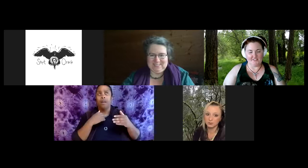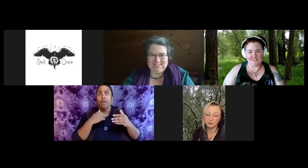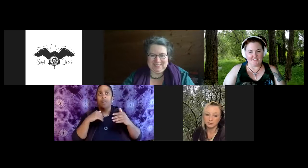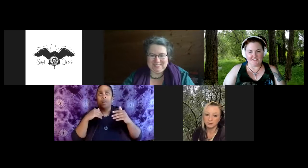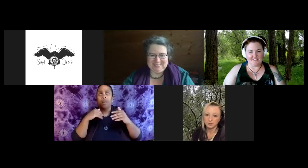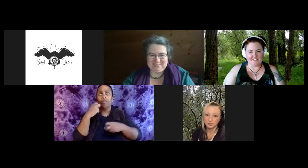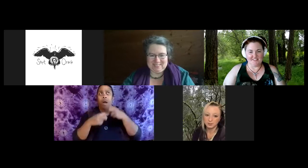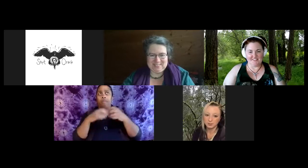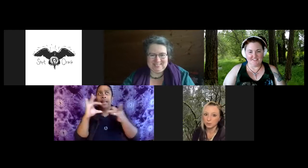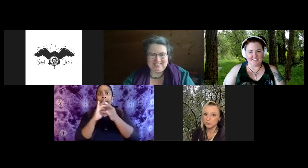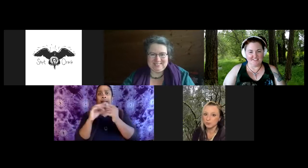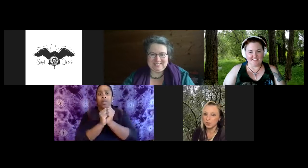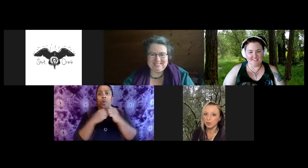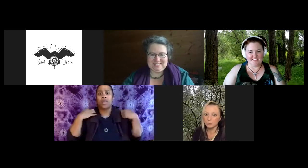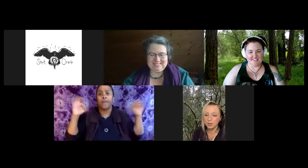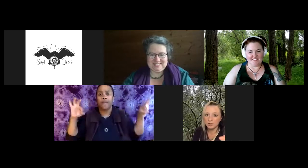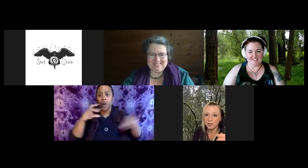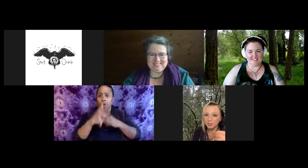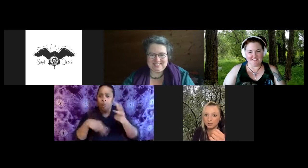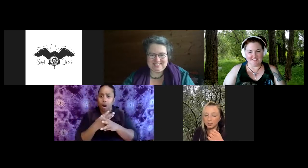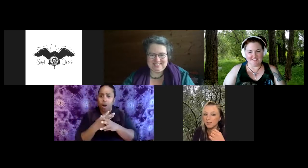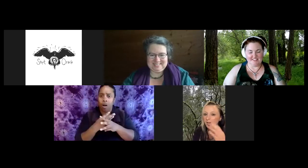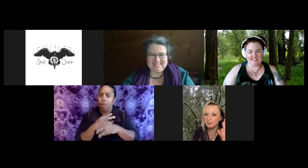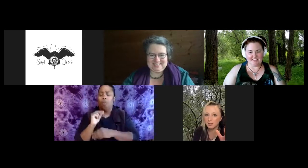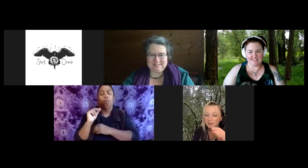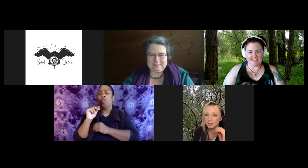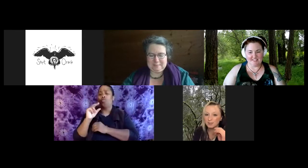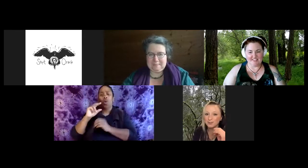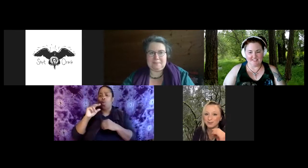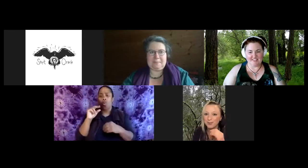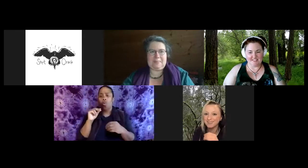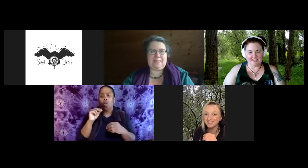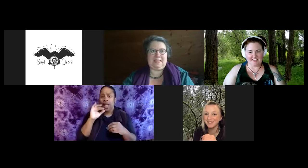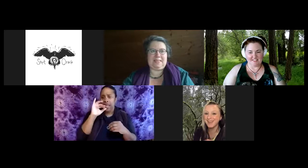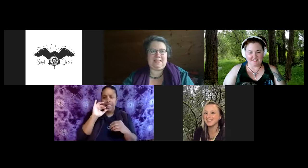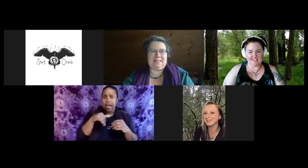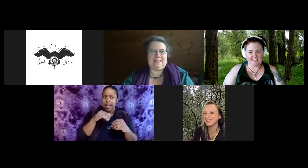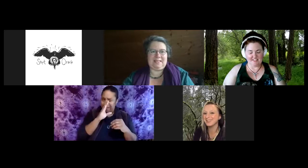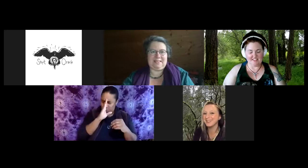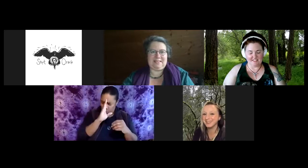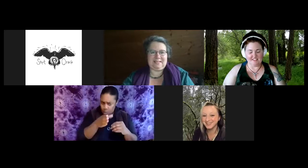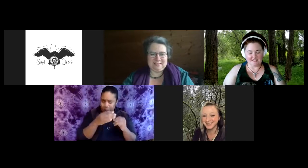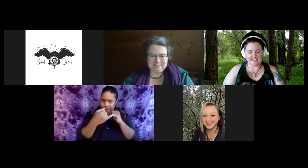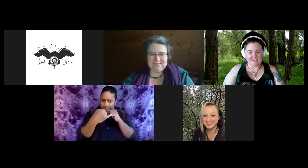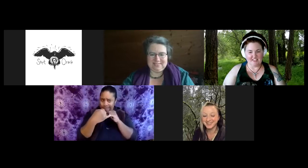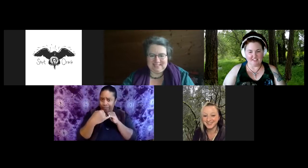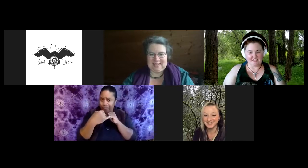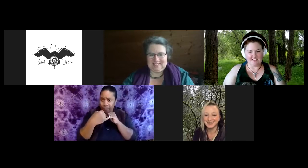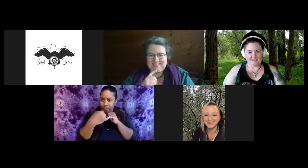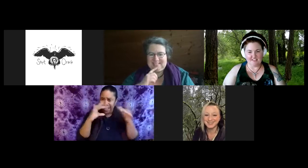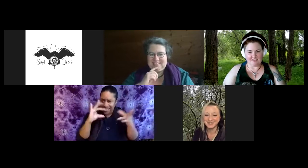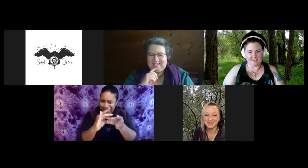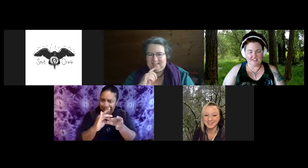no trouble. Oh no, not at all. Again, that's a direct line right there.